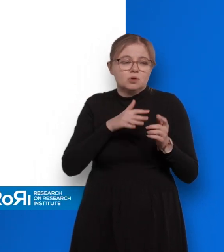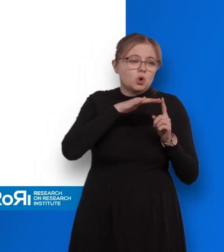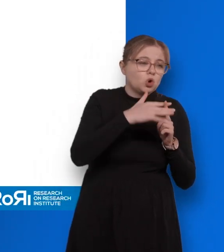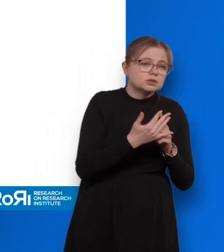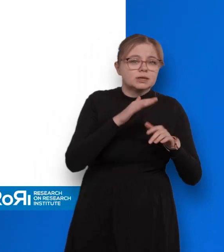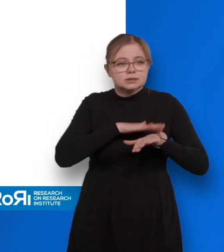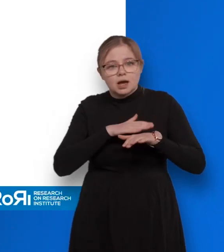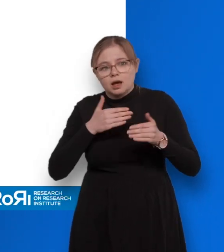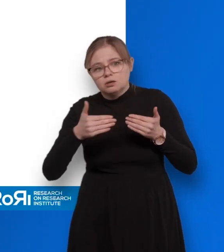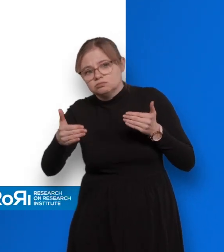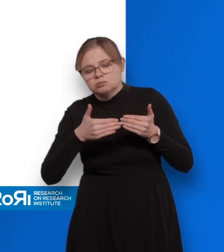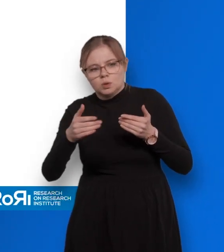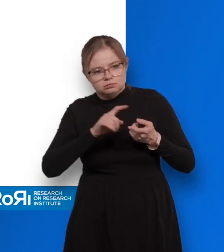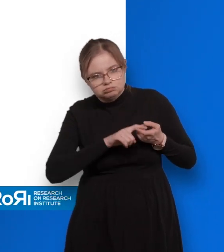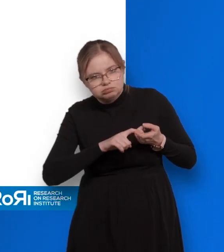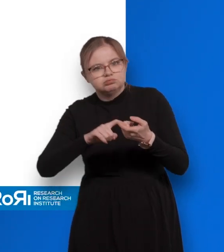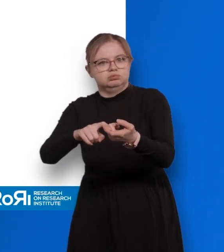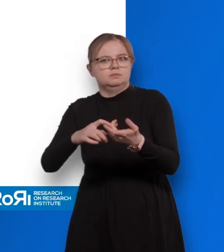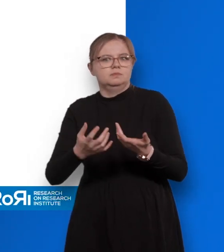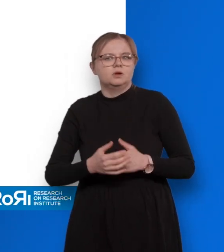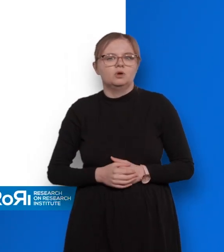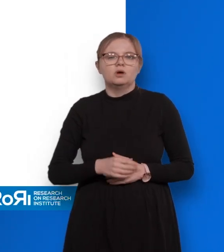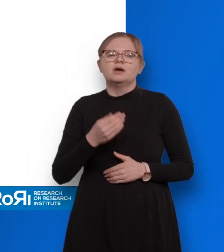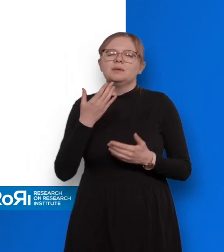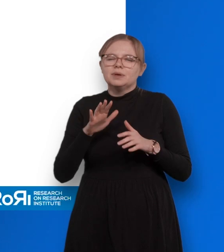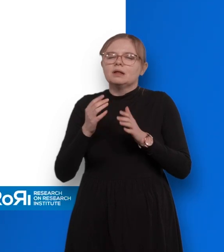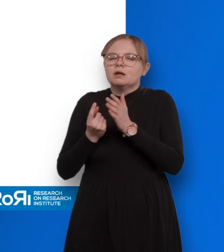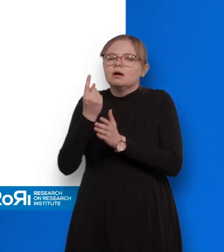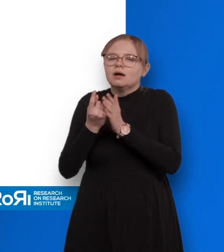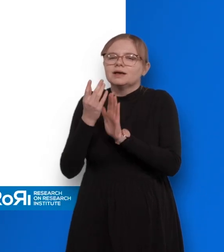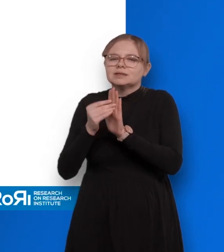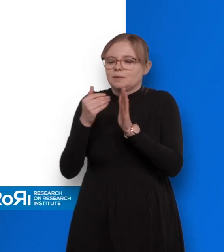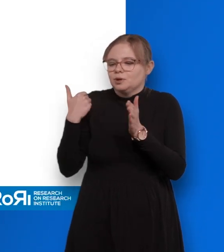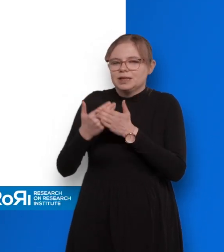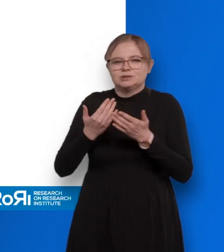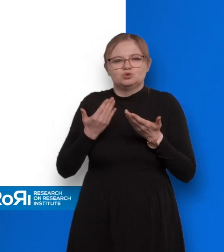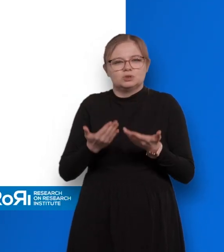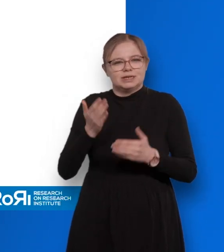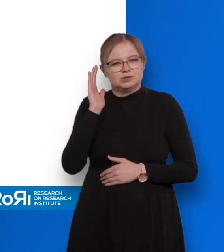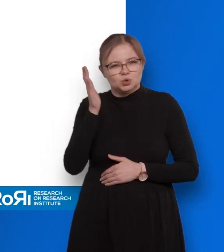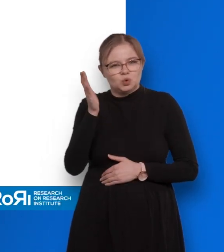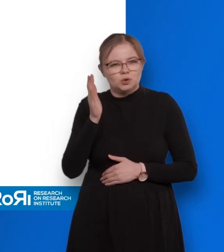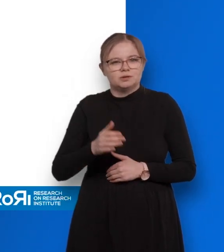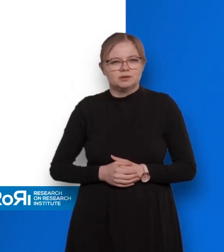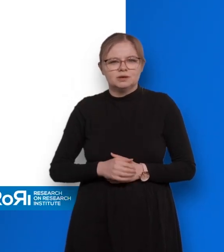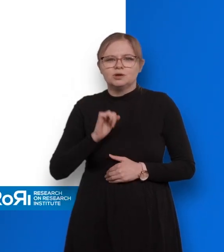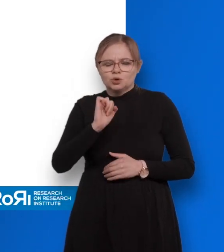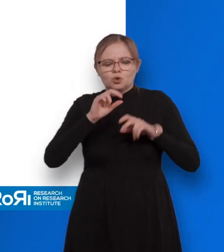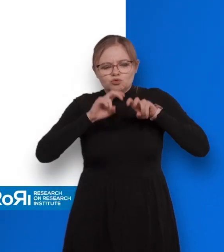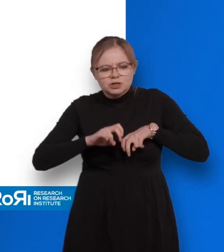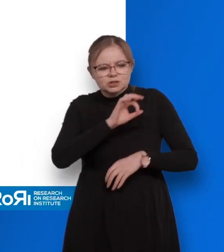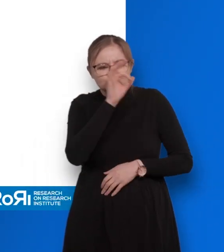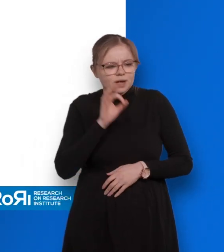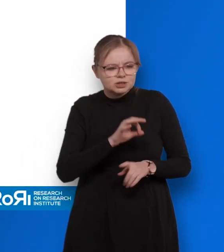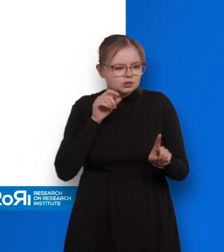time and context. So I think we kind of saw some examples of that in the talks today. It means working on defining what your